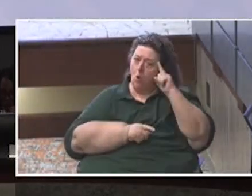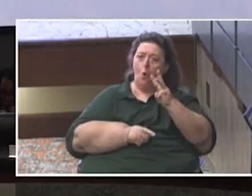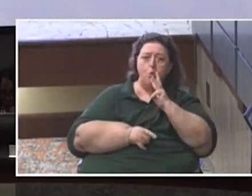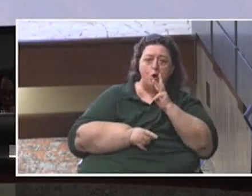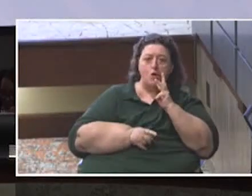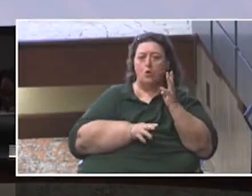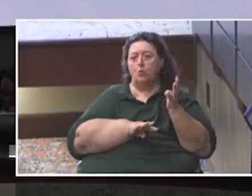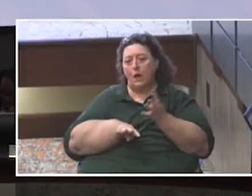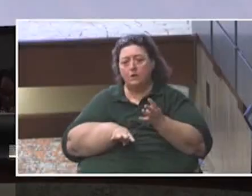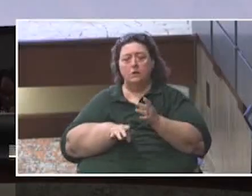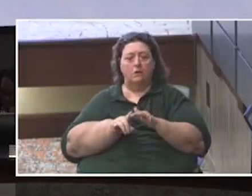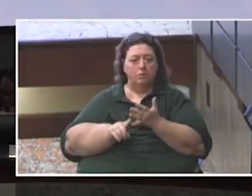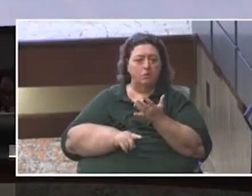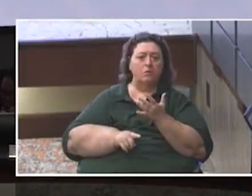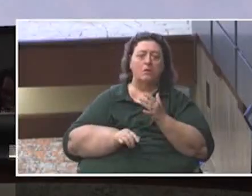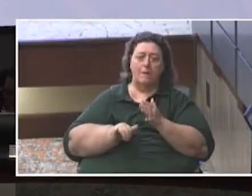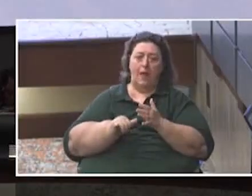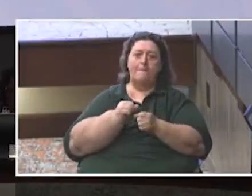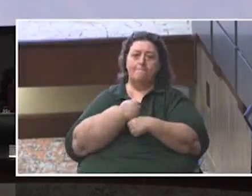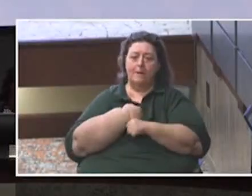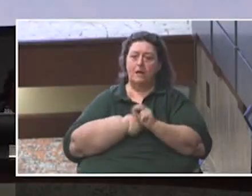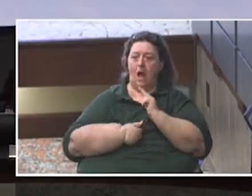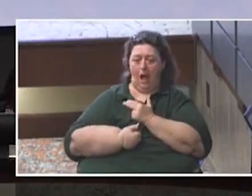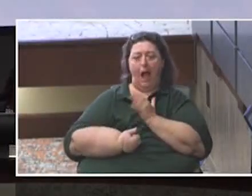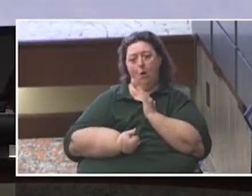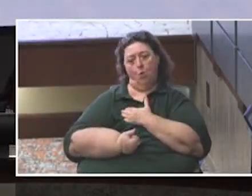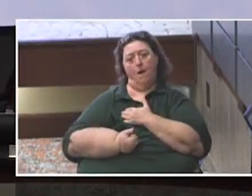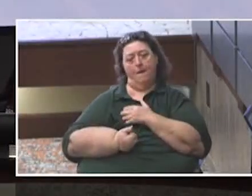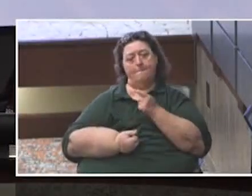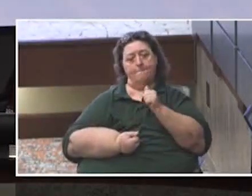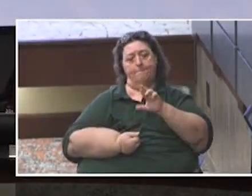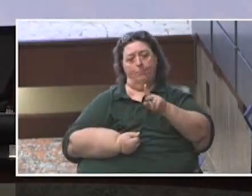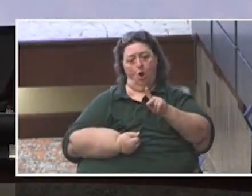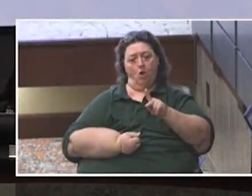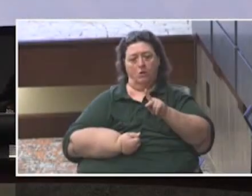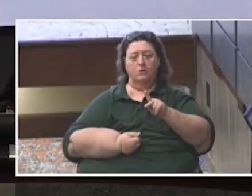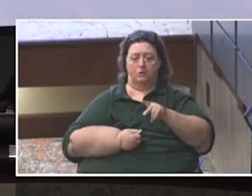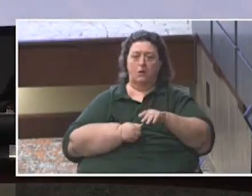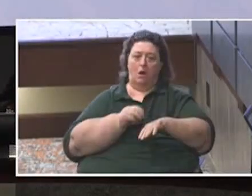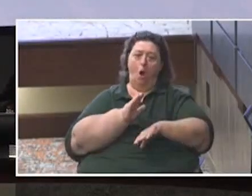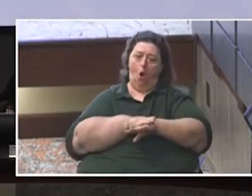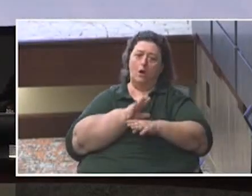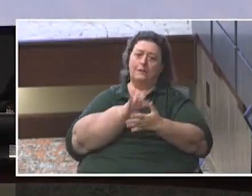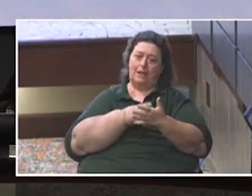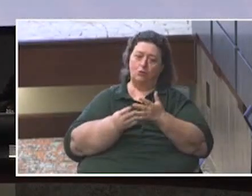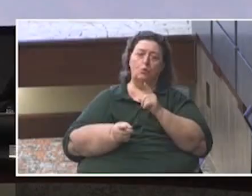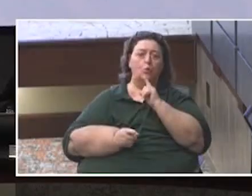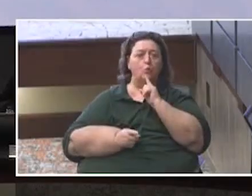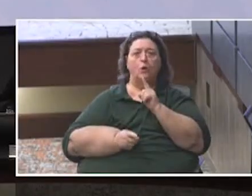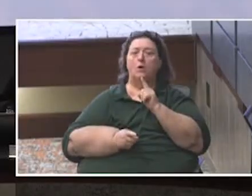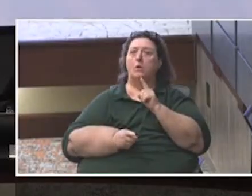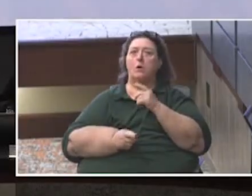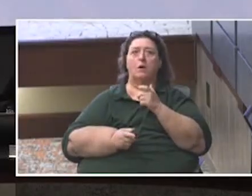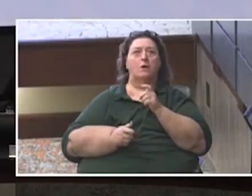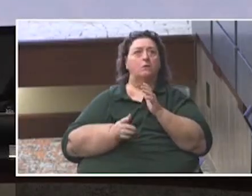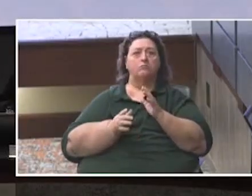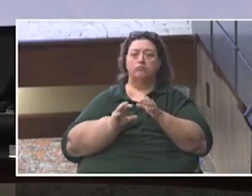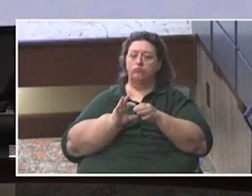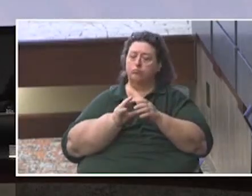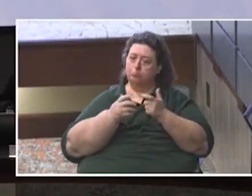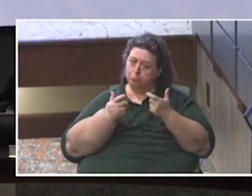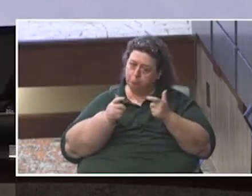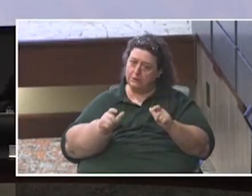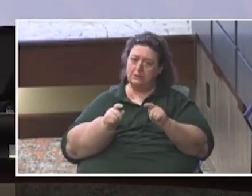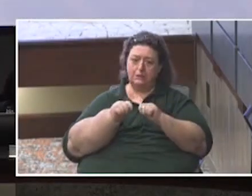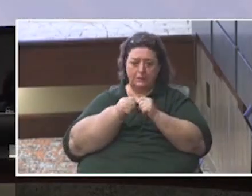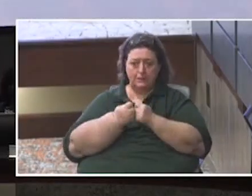they've moved heaven and earth to make our park timeline on schedule. So really just, it's been a huge team effort.